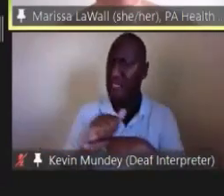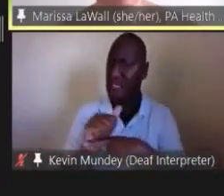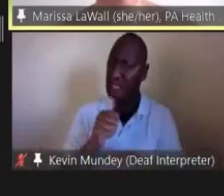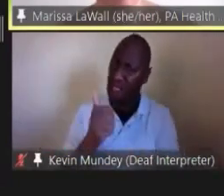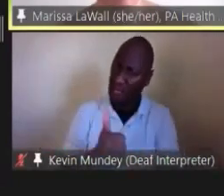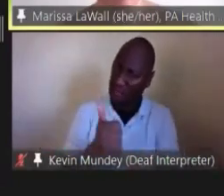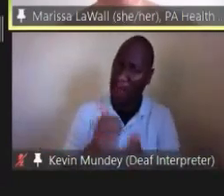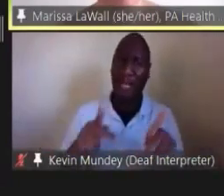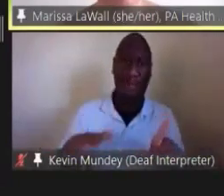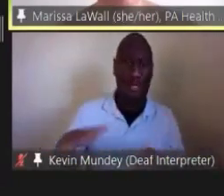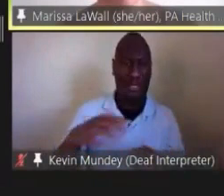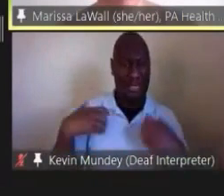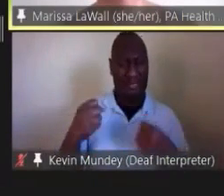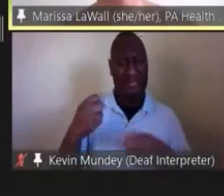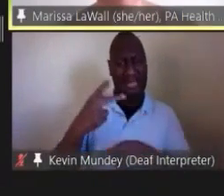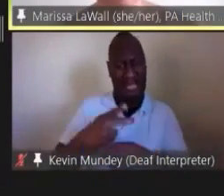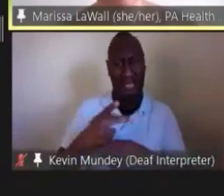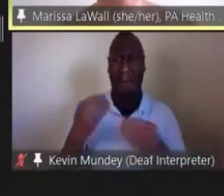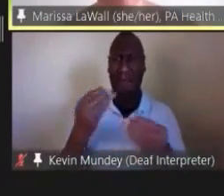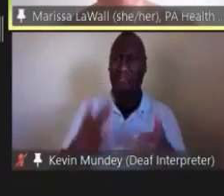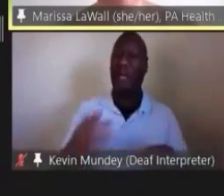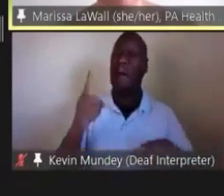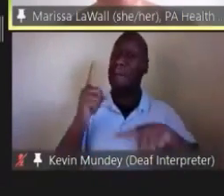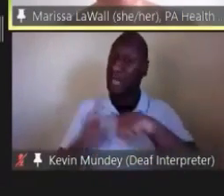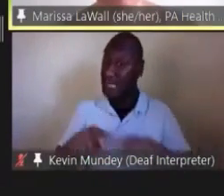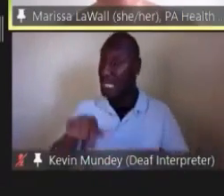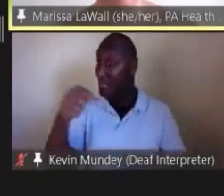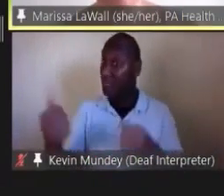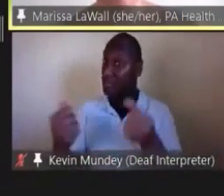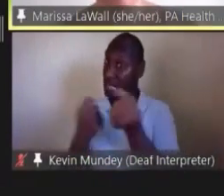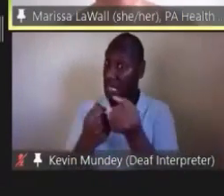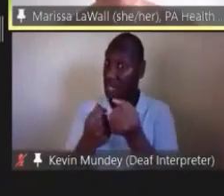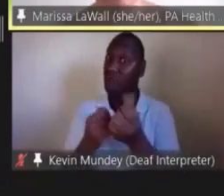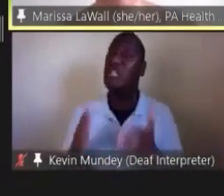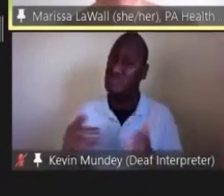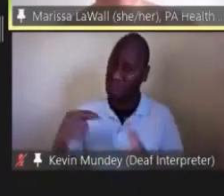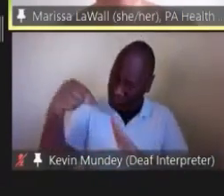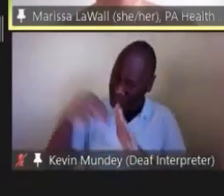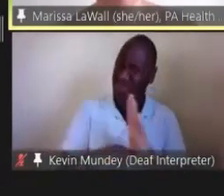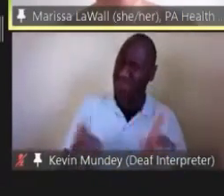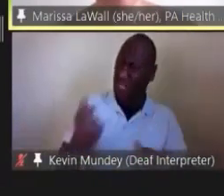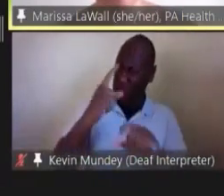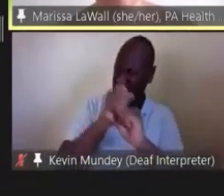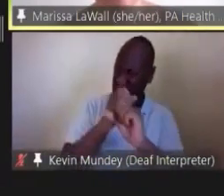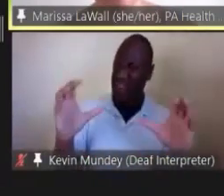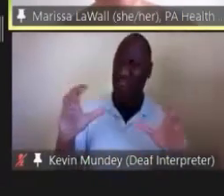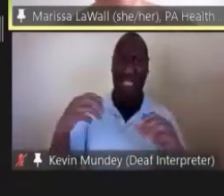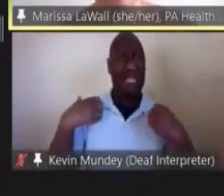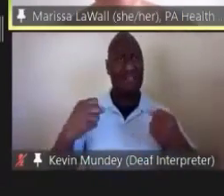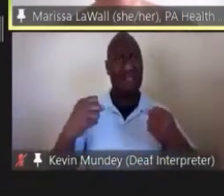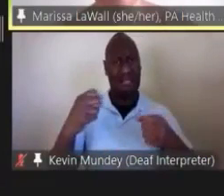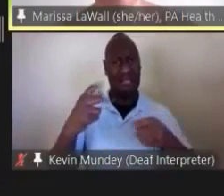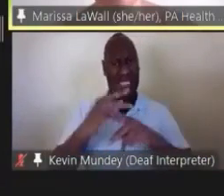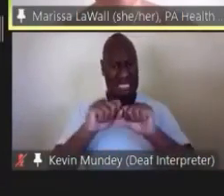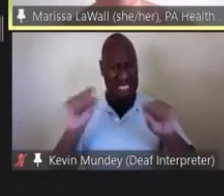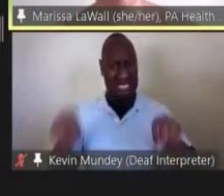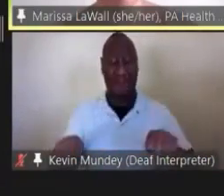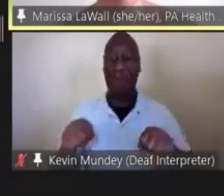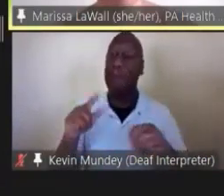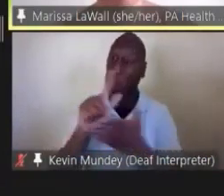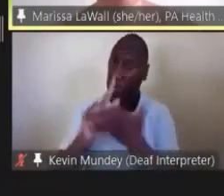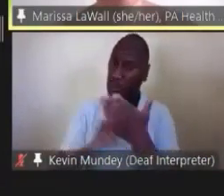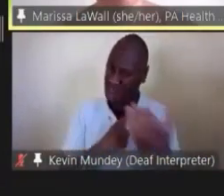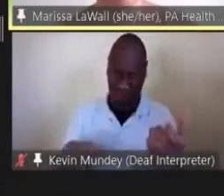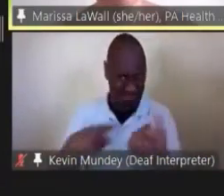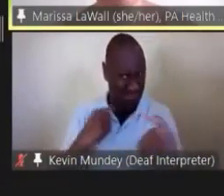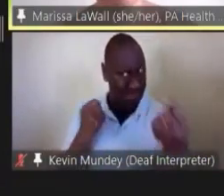healthcare providers, and other advocates better understand the healthcare system and the laws that govern it.